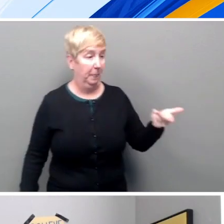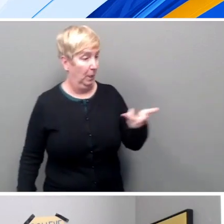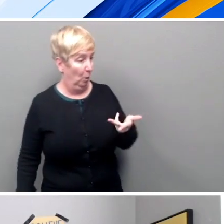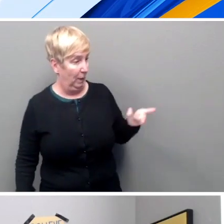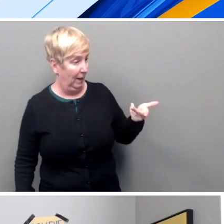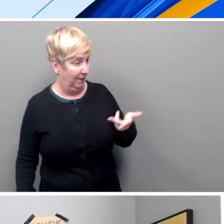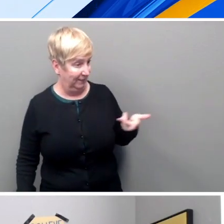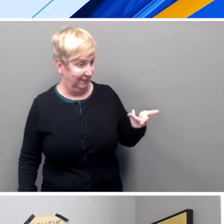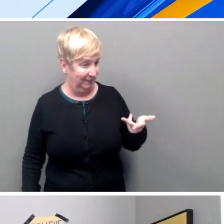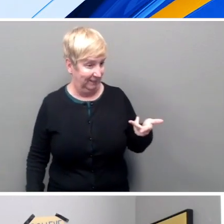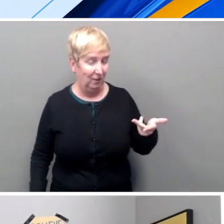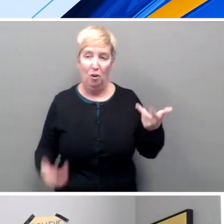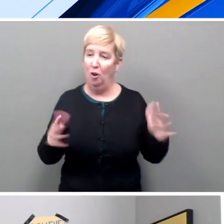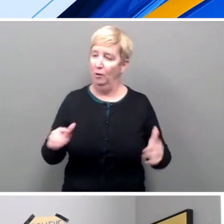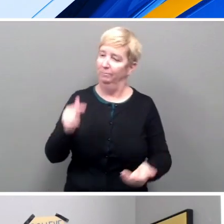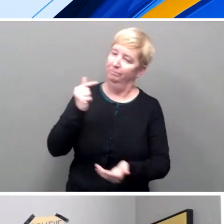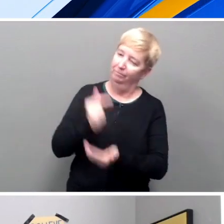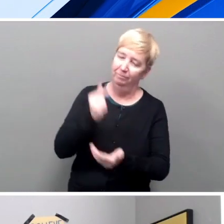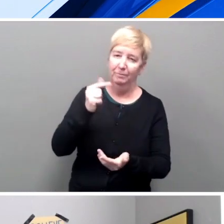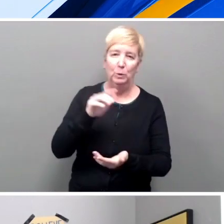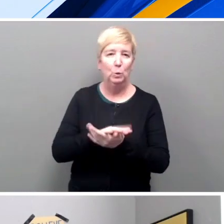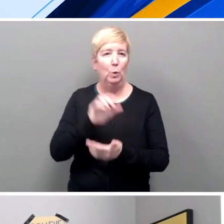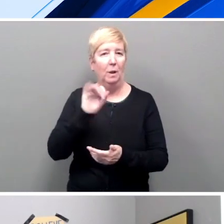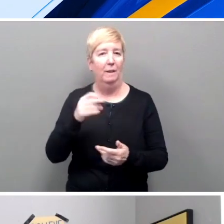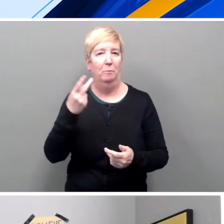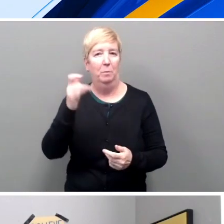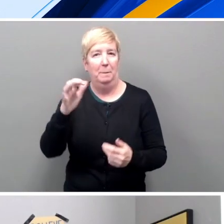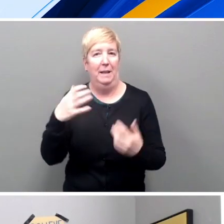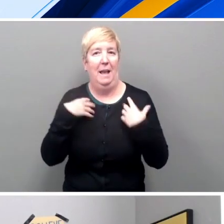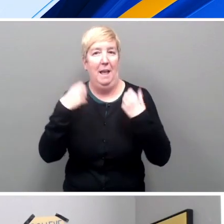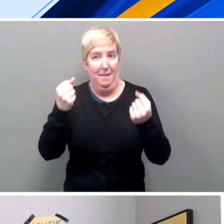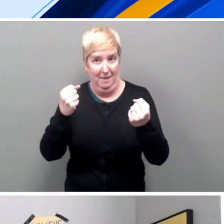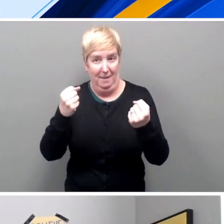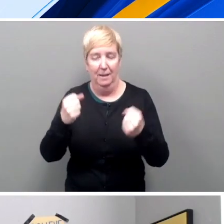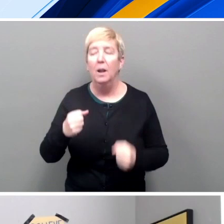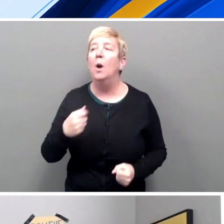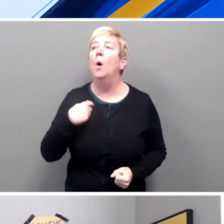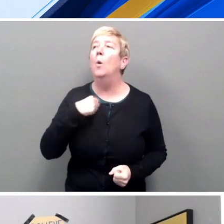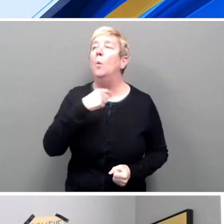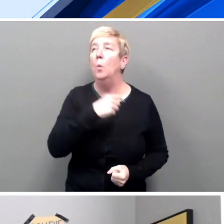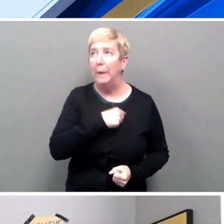having graduated from schools of public health, we do